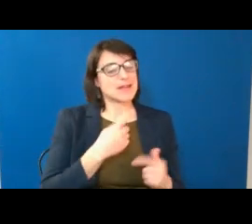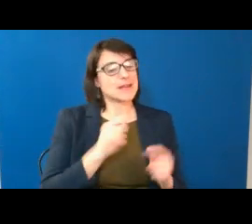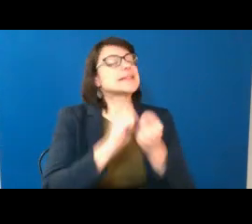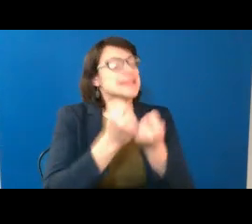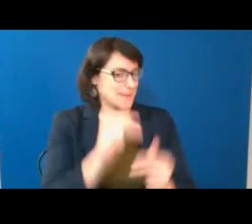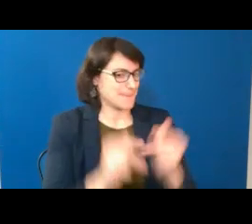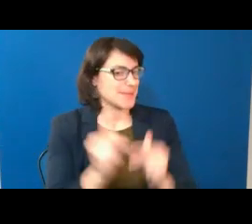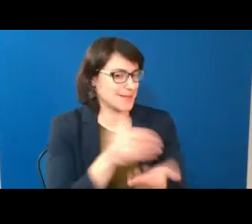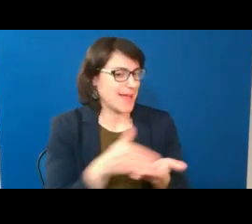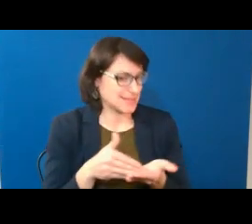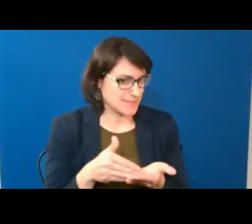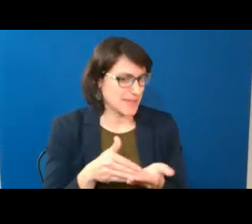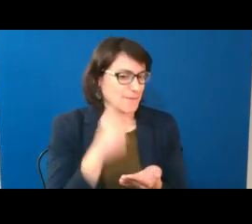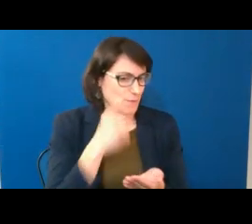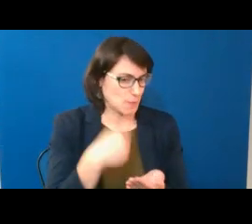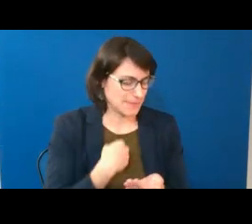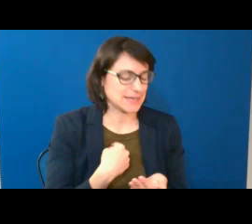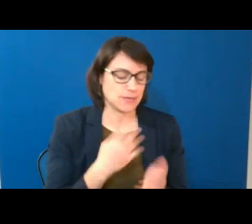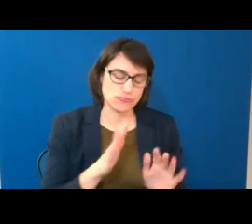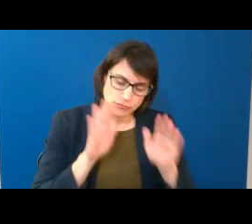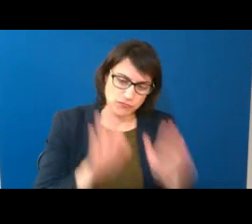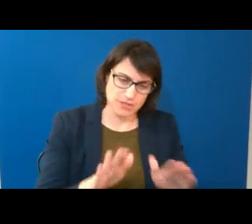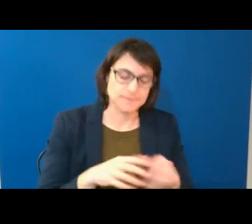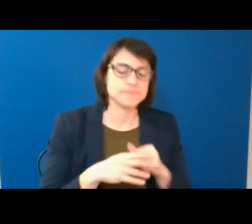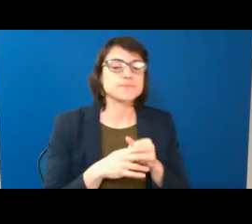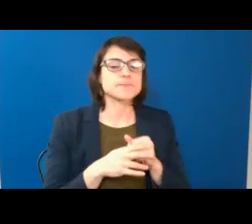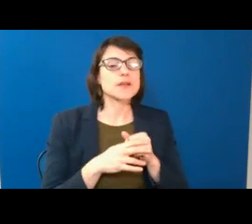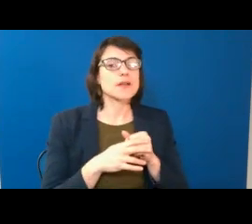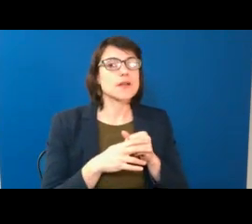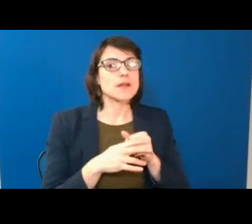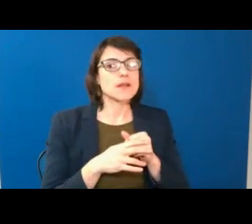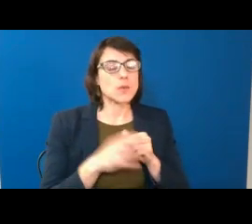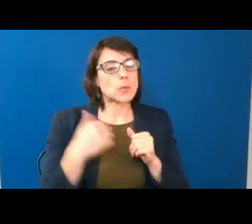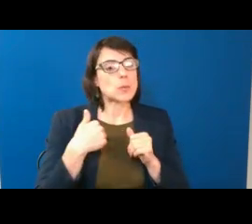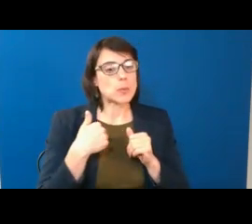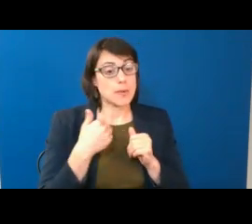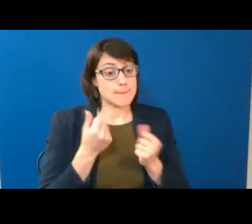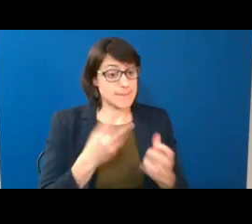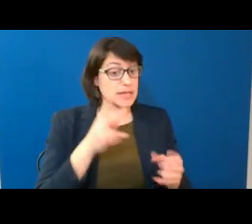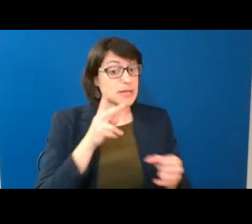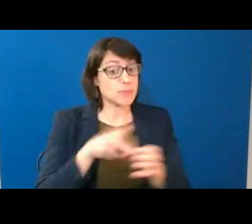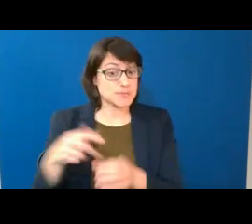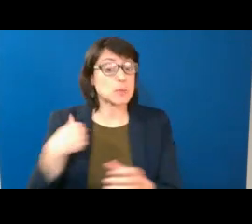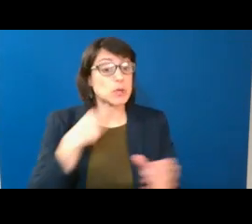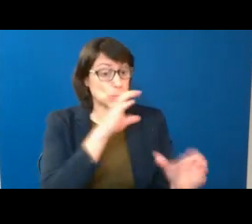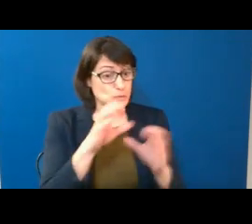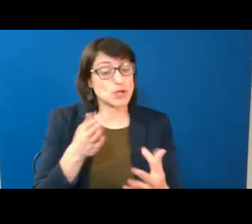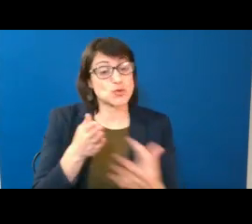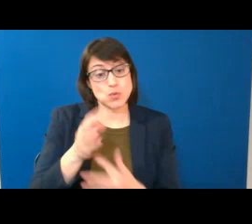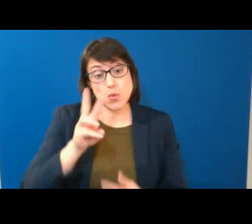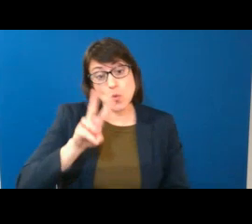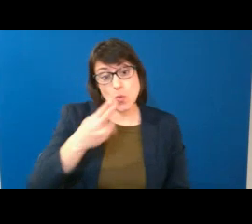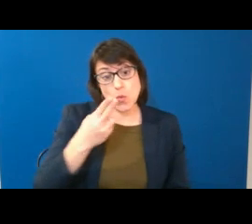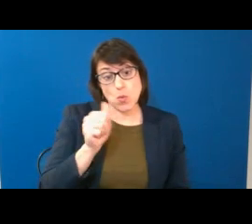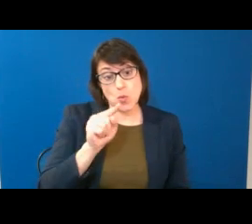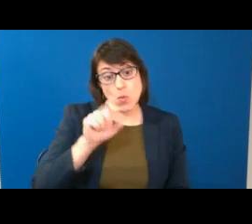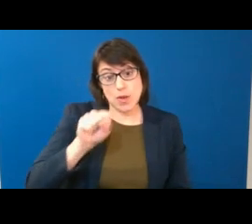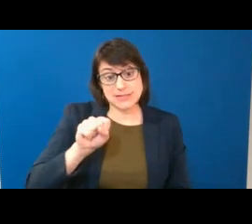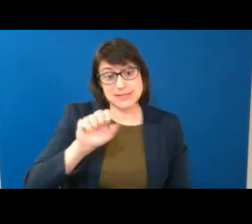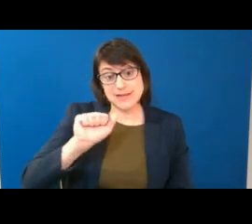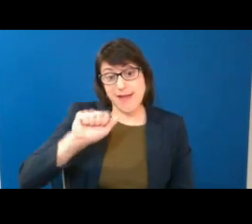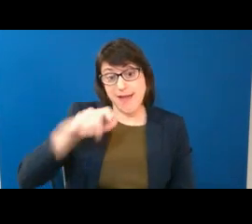of it, I think is really great. We communicate with a lot of the participants via WhatsApp, which is really popular in Mexico, not so